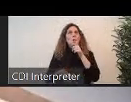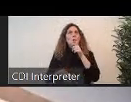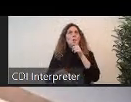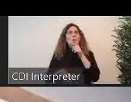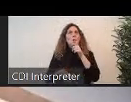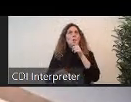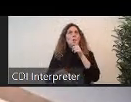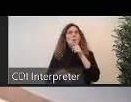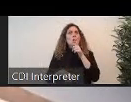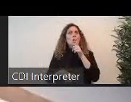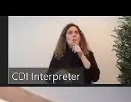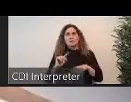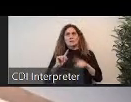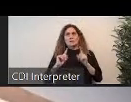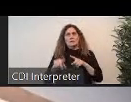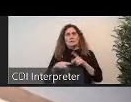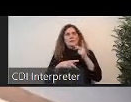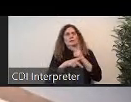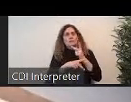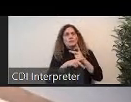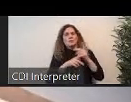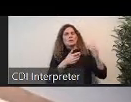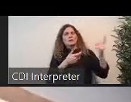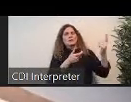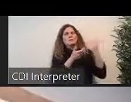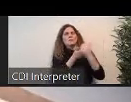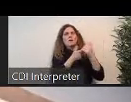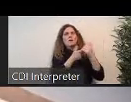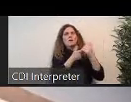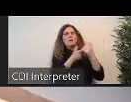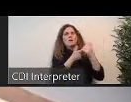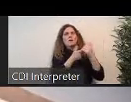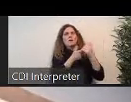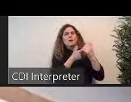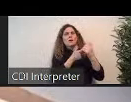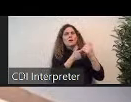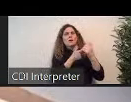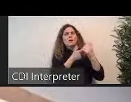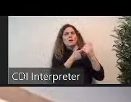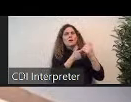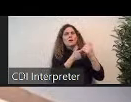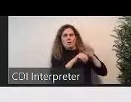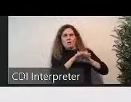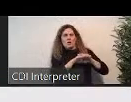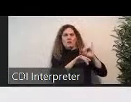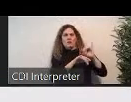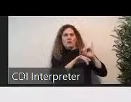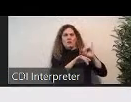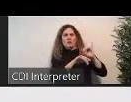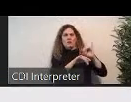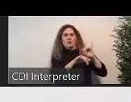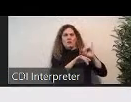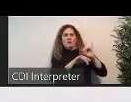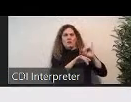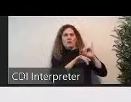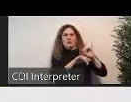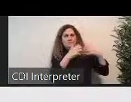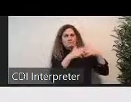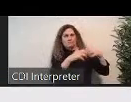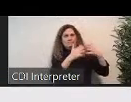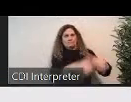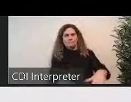that might be possible. Thank you. Our next question is from